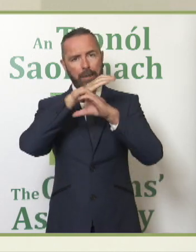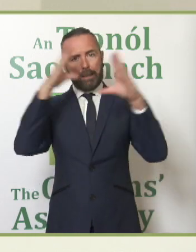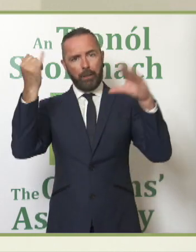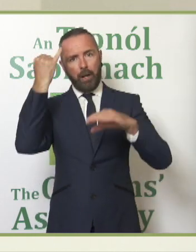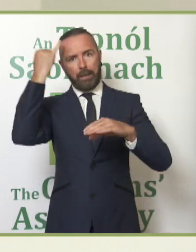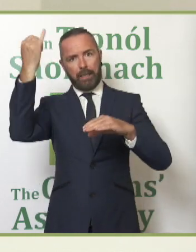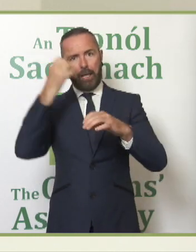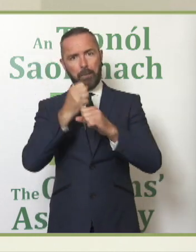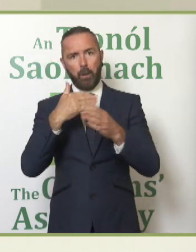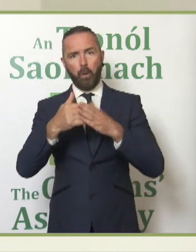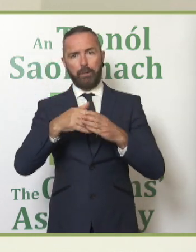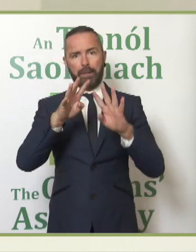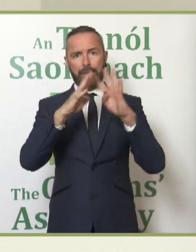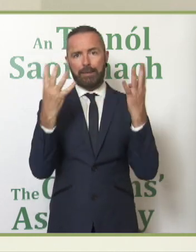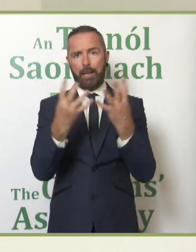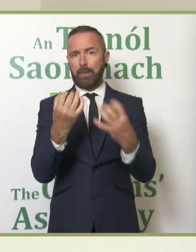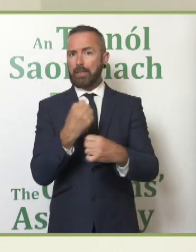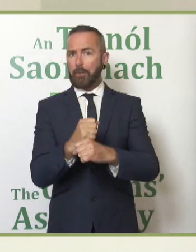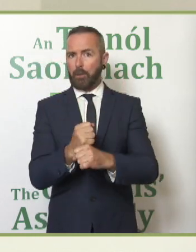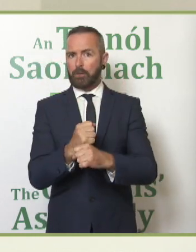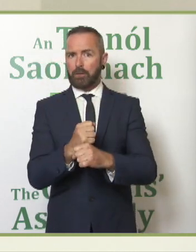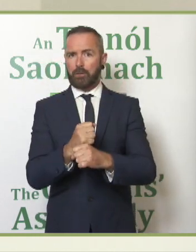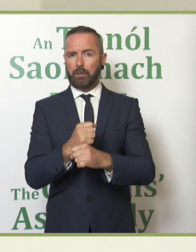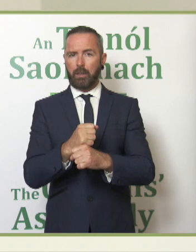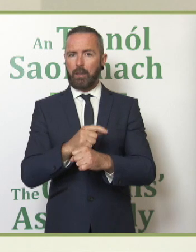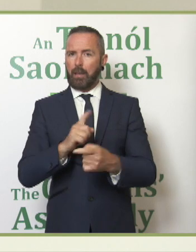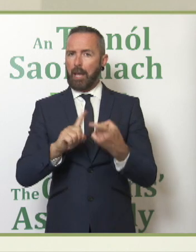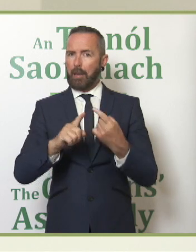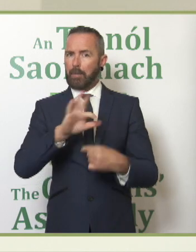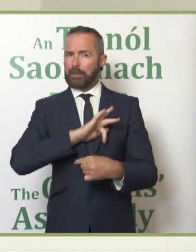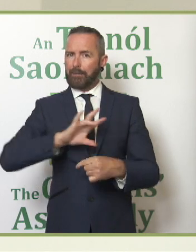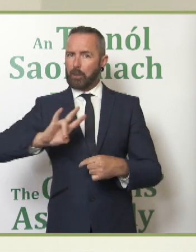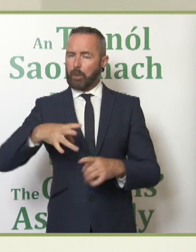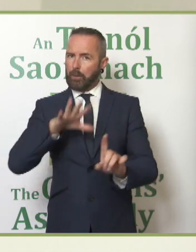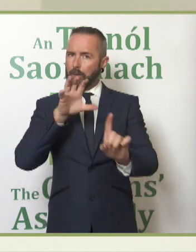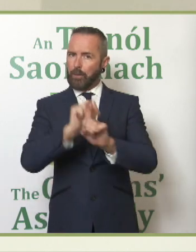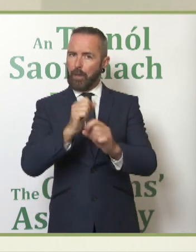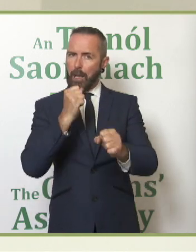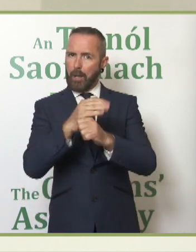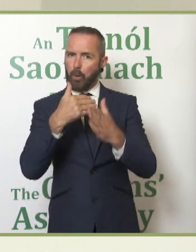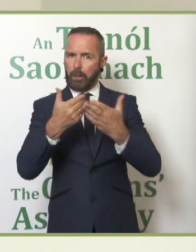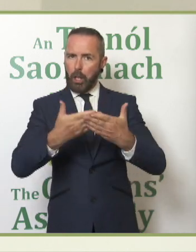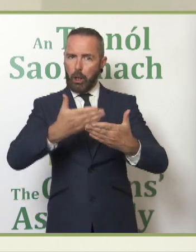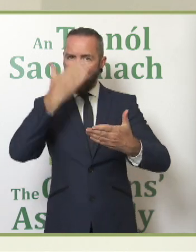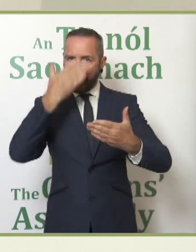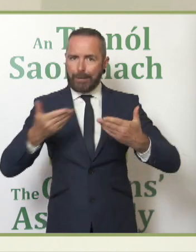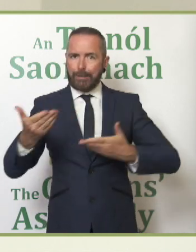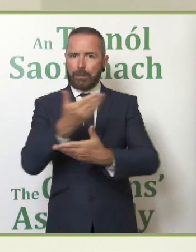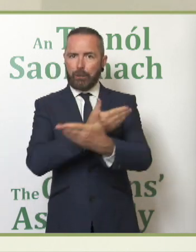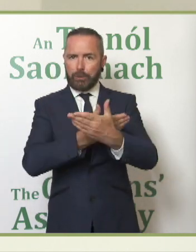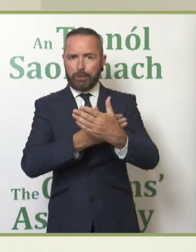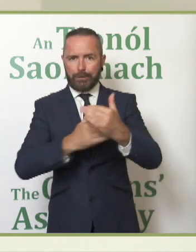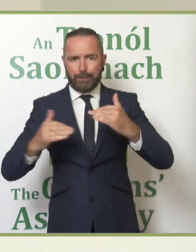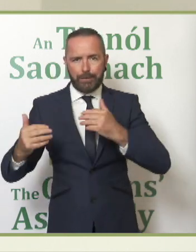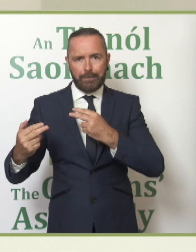about. But I particularly picked up the piece around learning, discussing and deliberating. And it's something that we have time